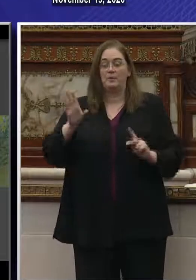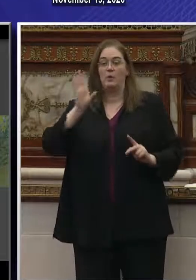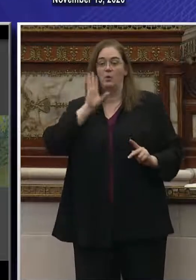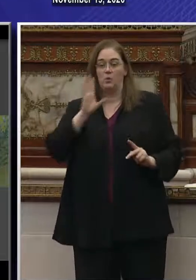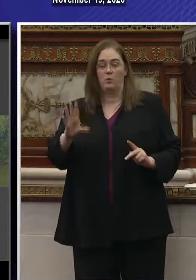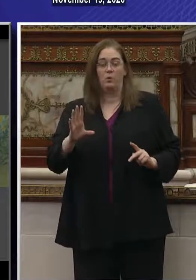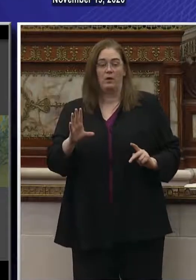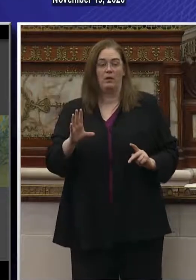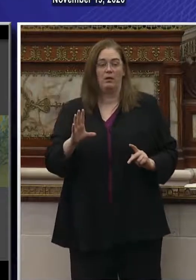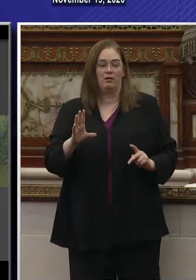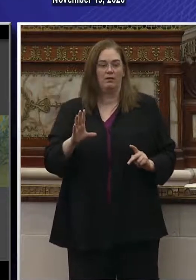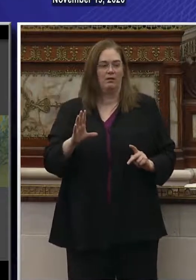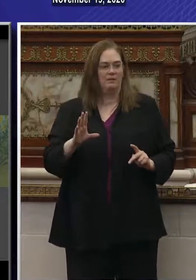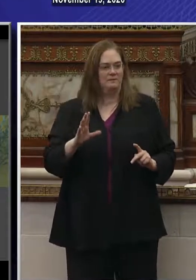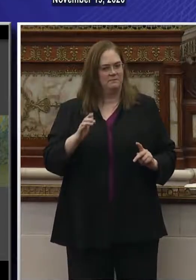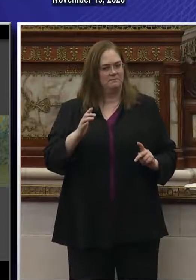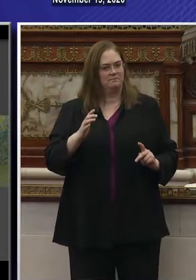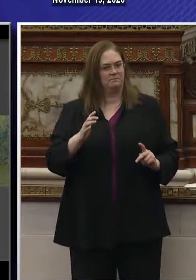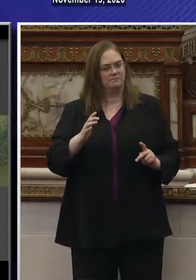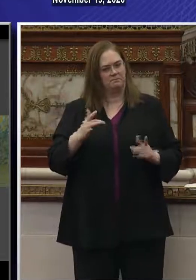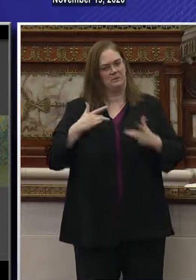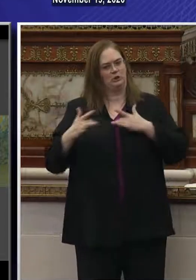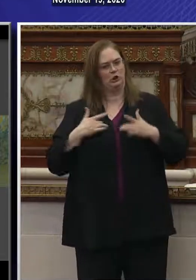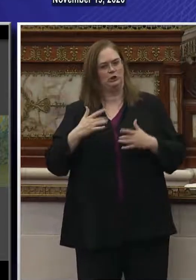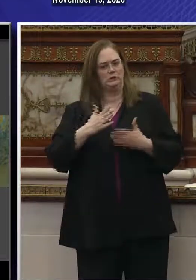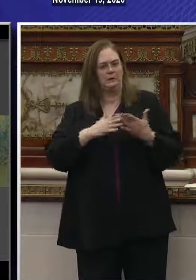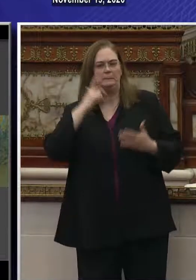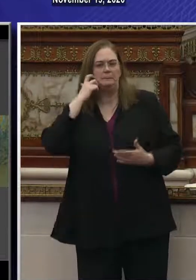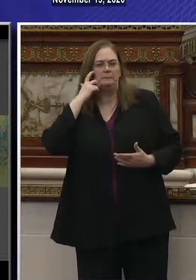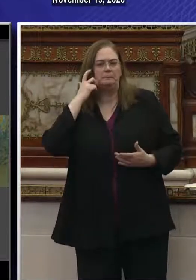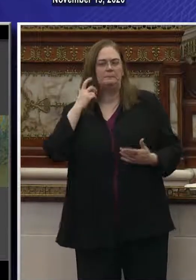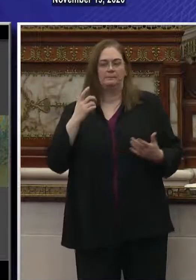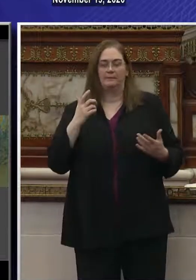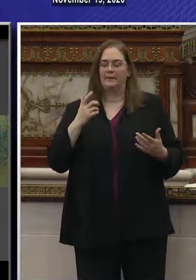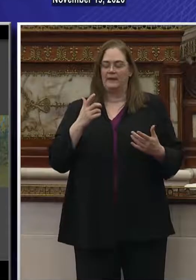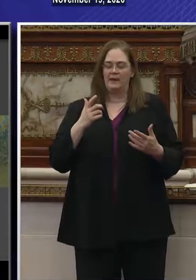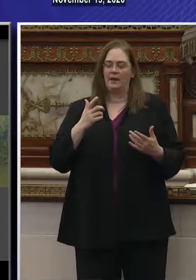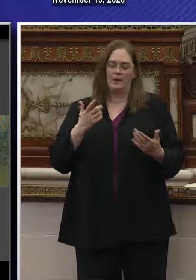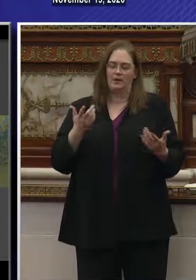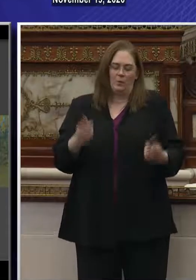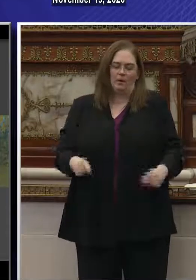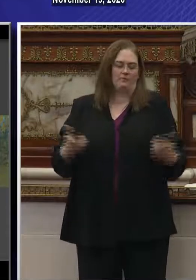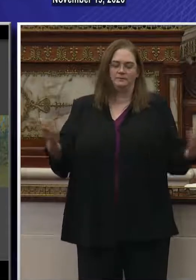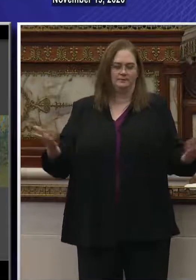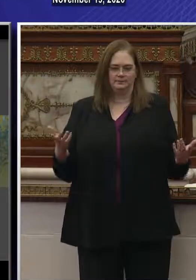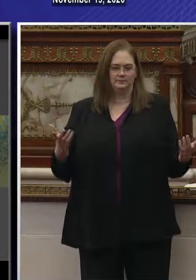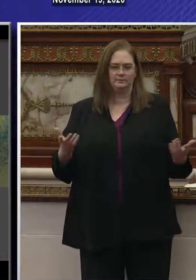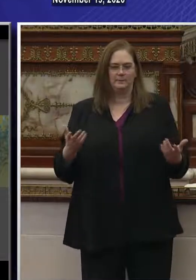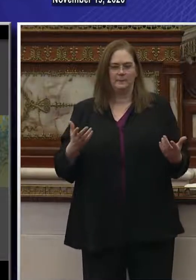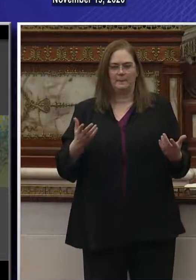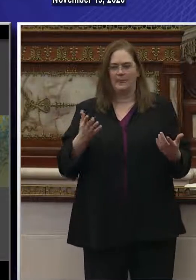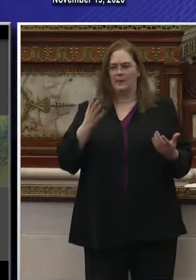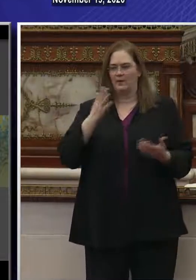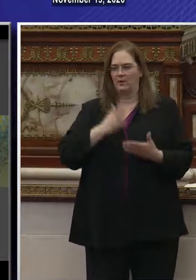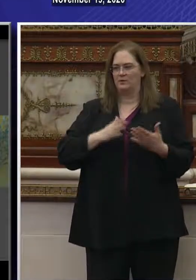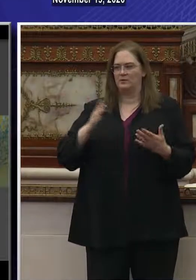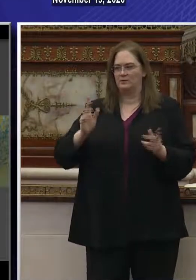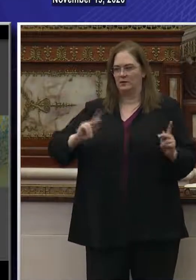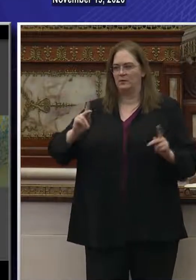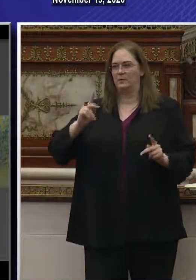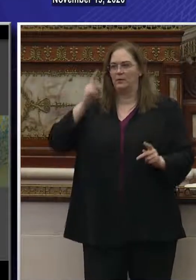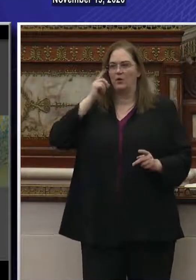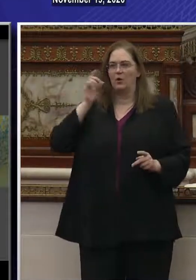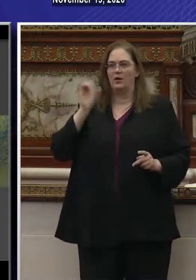have some concern and some suspicion, and there's inevitably going to be some thought that